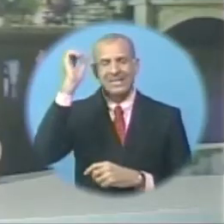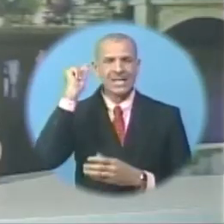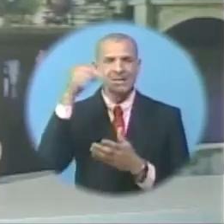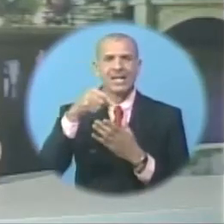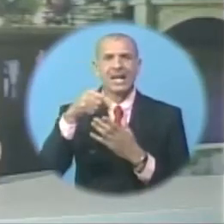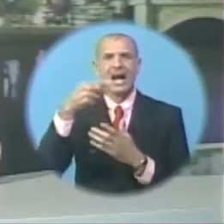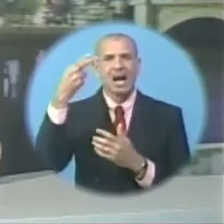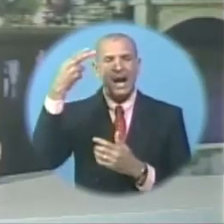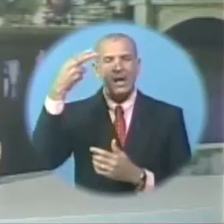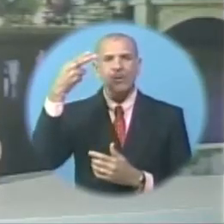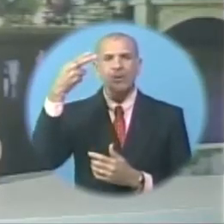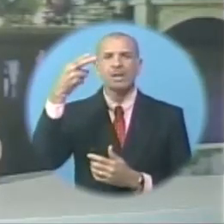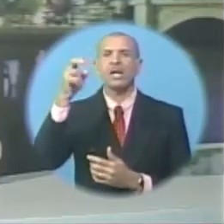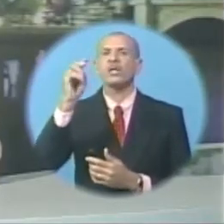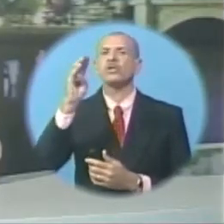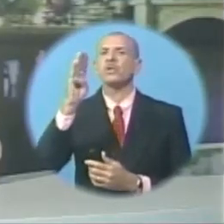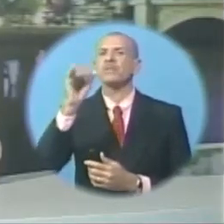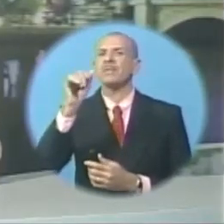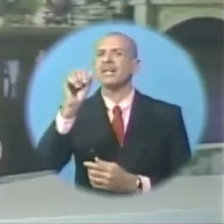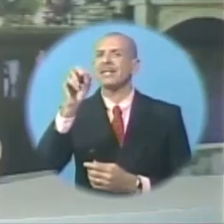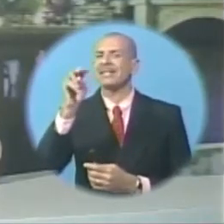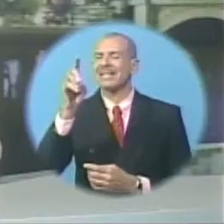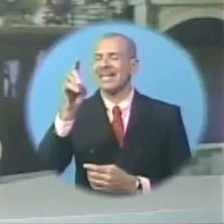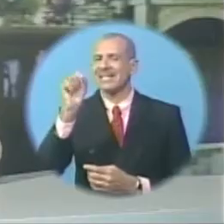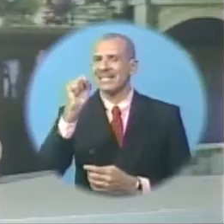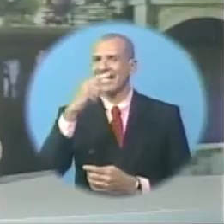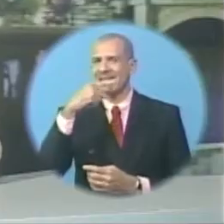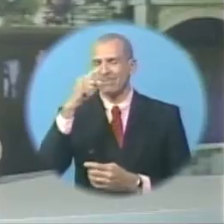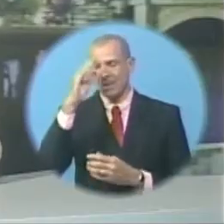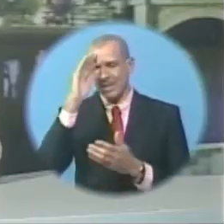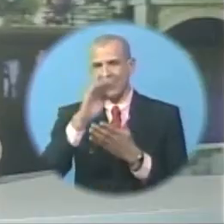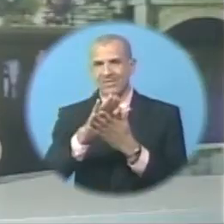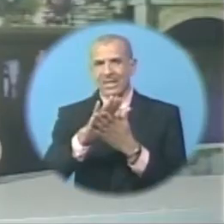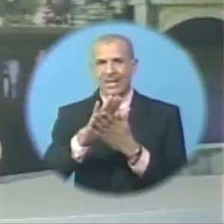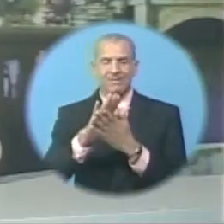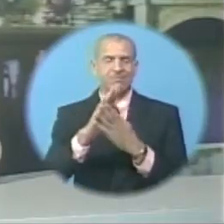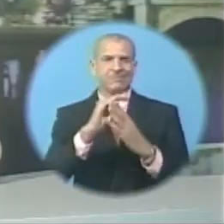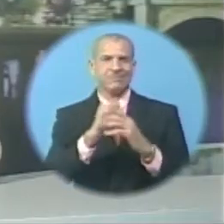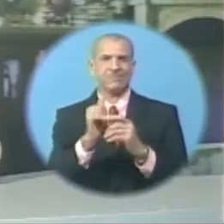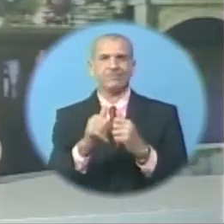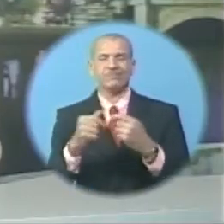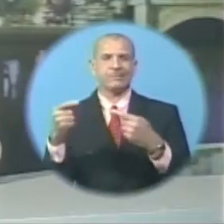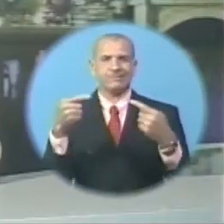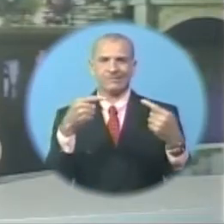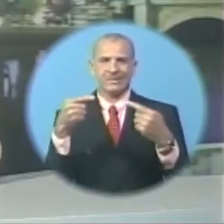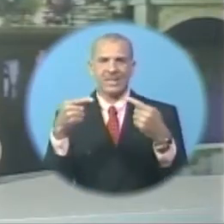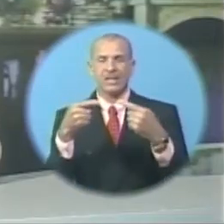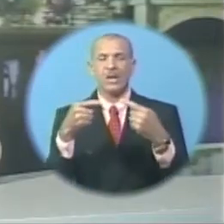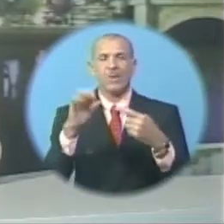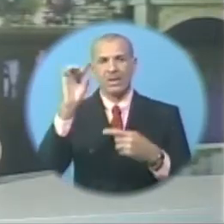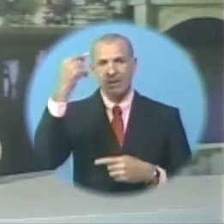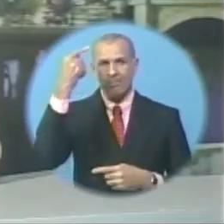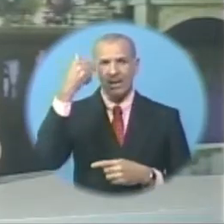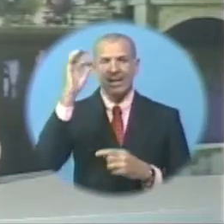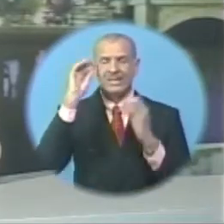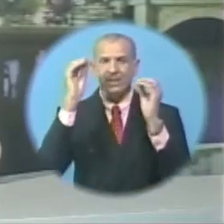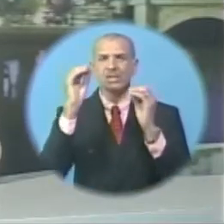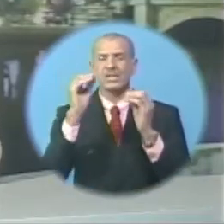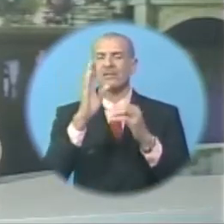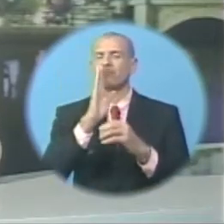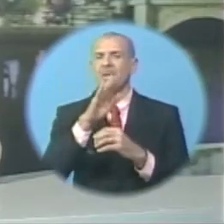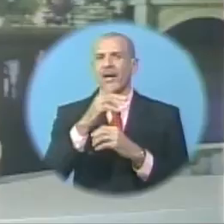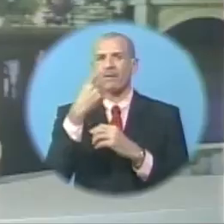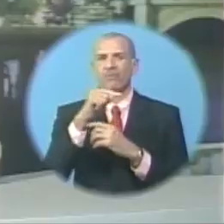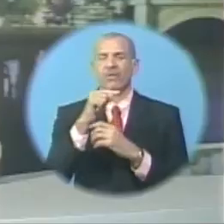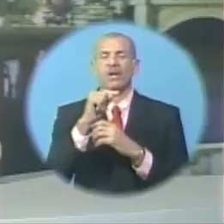Senator Harcourt Husbands. He believes the frequent standoffs between government and teachers' unions are overshadowing the good work being